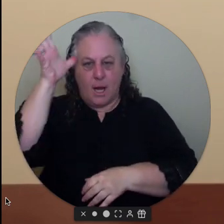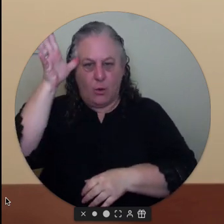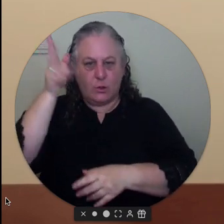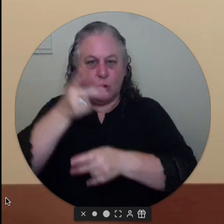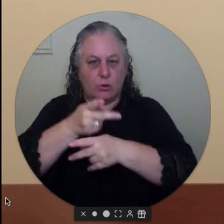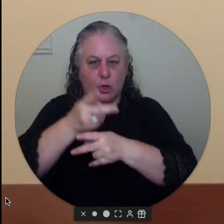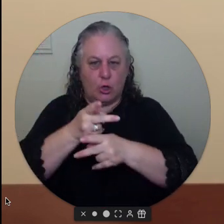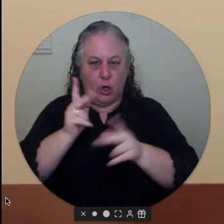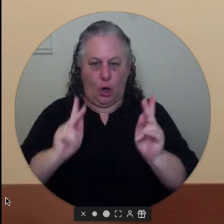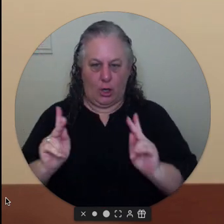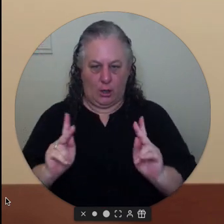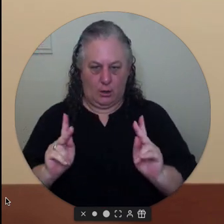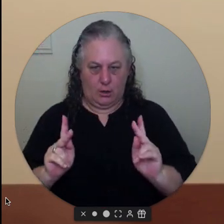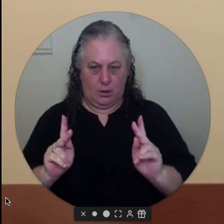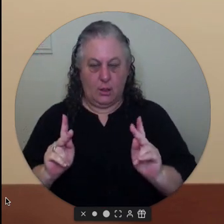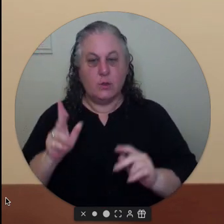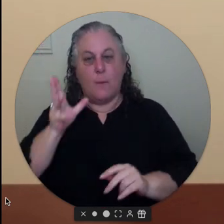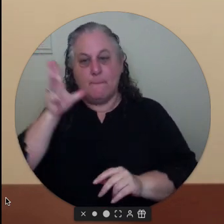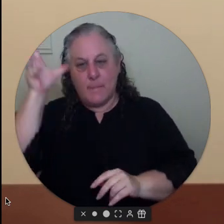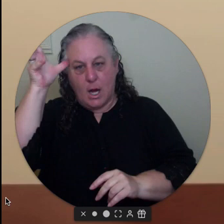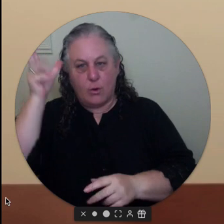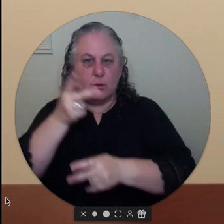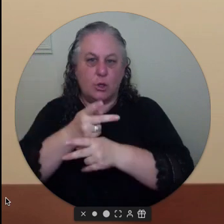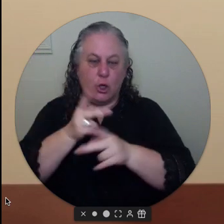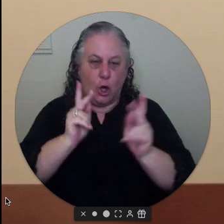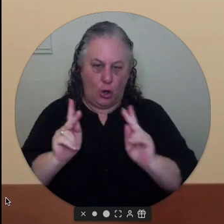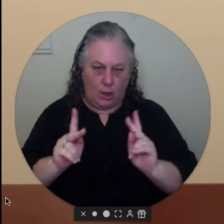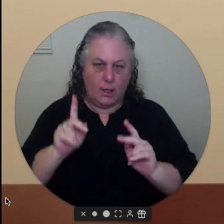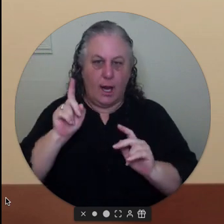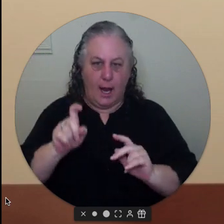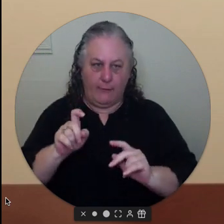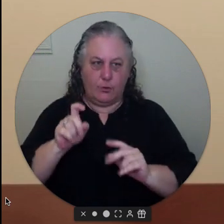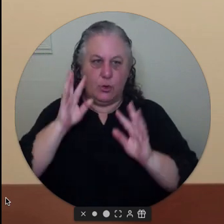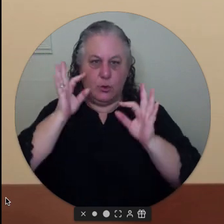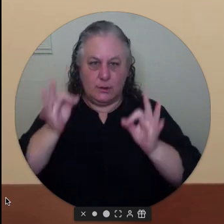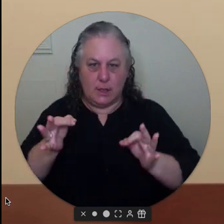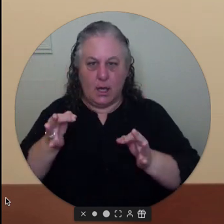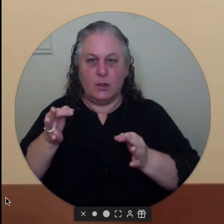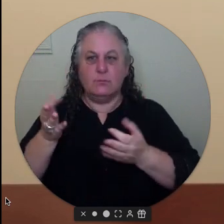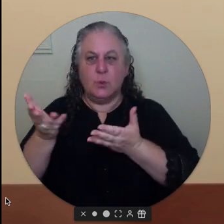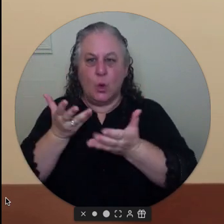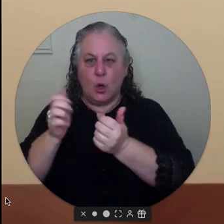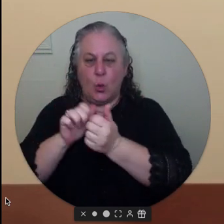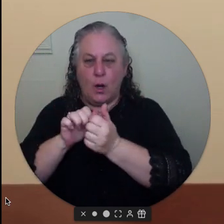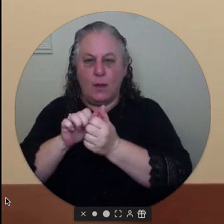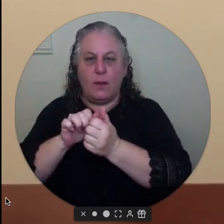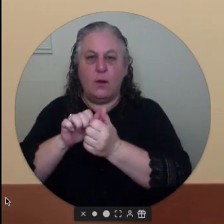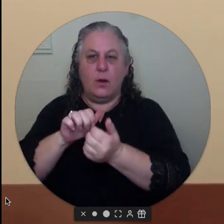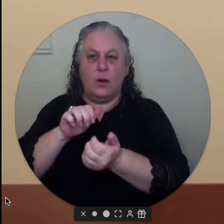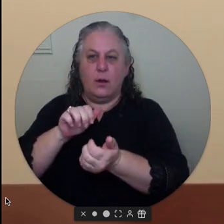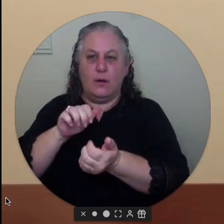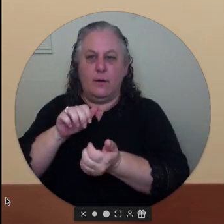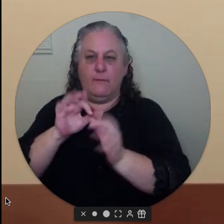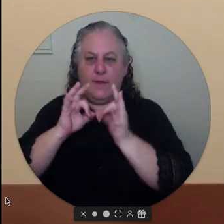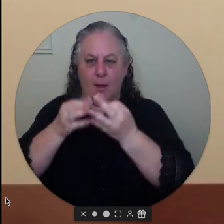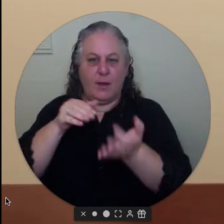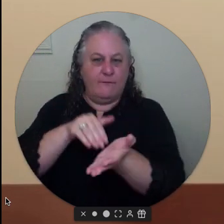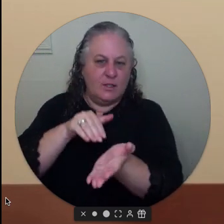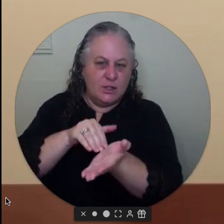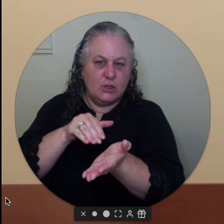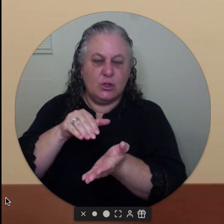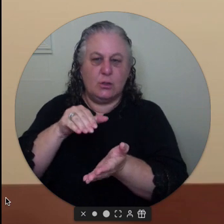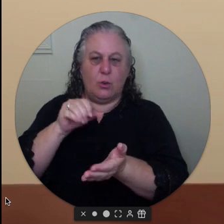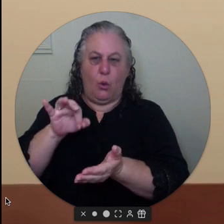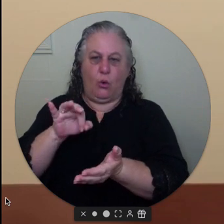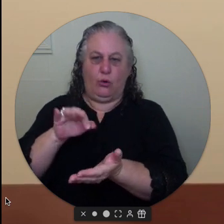as parents and guardians, you have to make the determination, work with your family physician or work with medical professionals to understand what risks